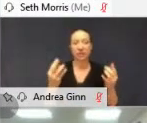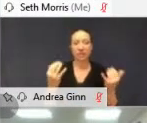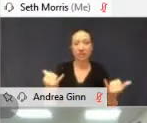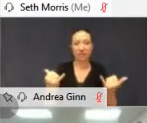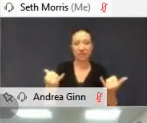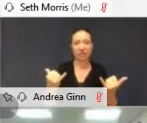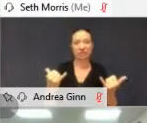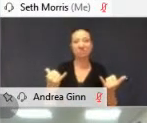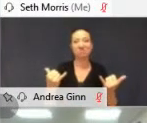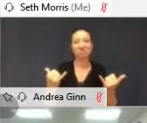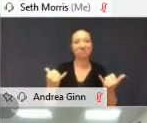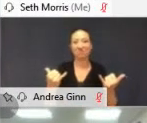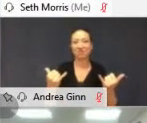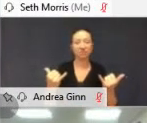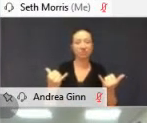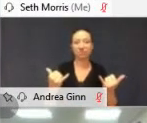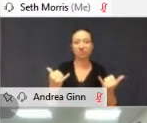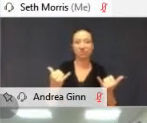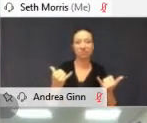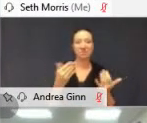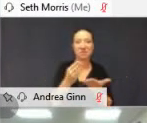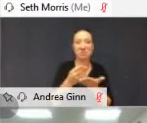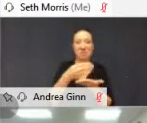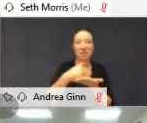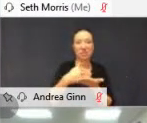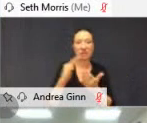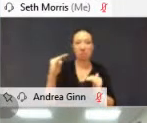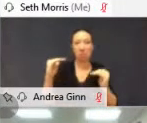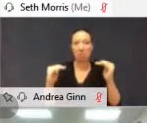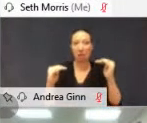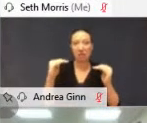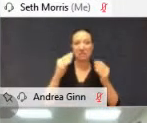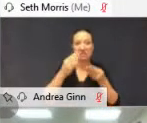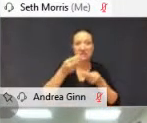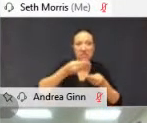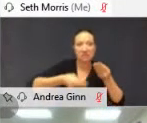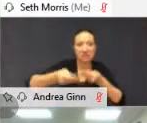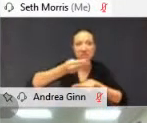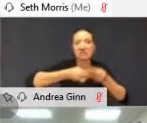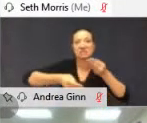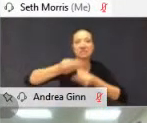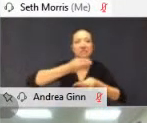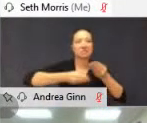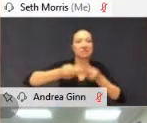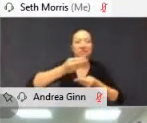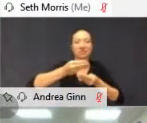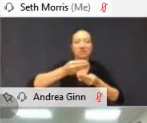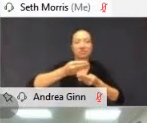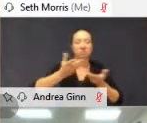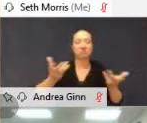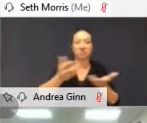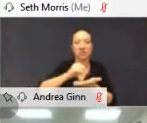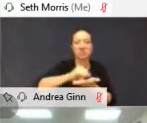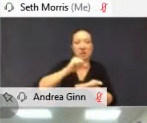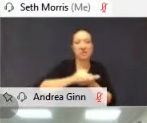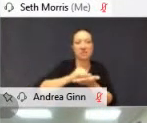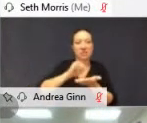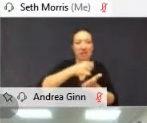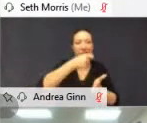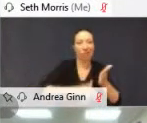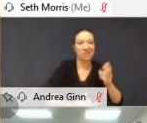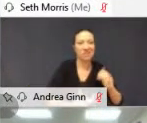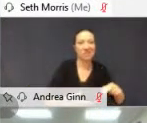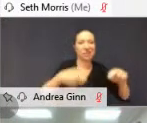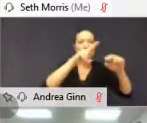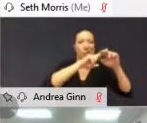of balancing our budget that can absorb the increase in costs between now and the end of